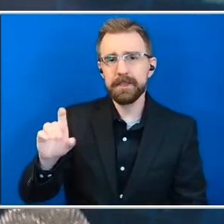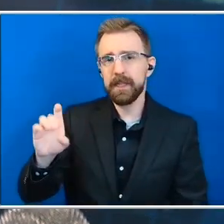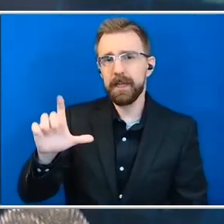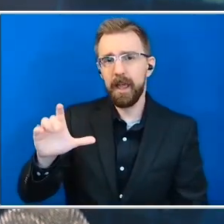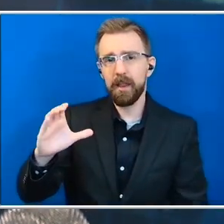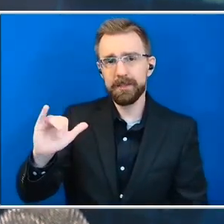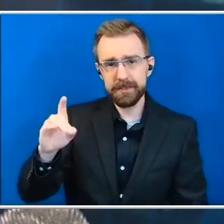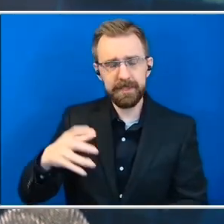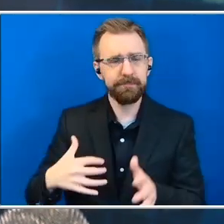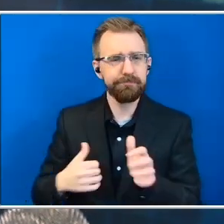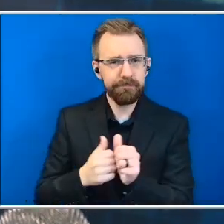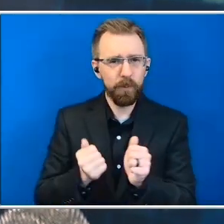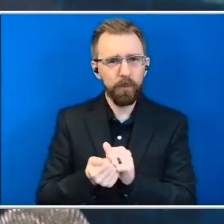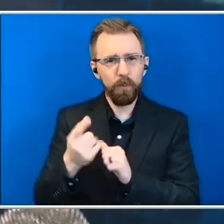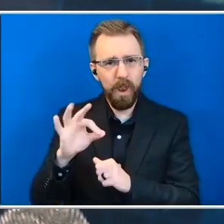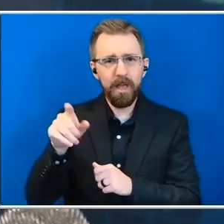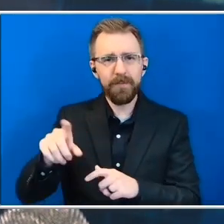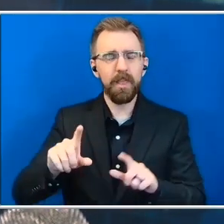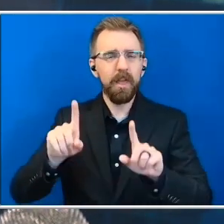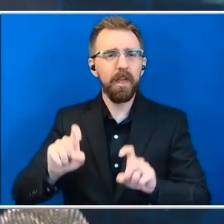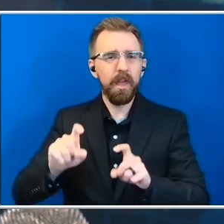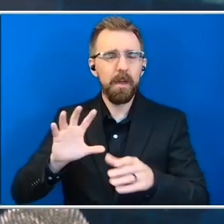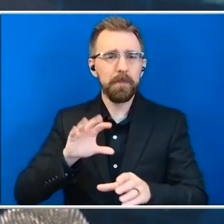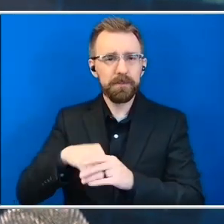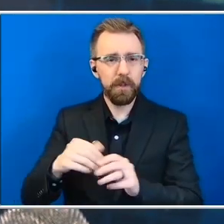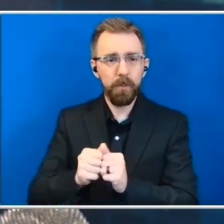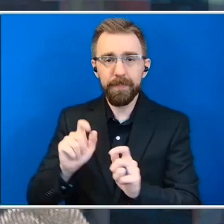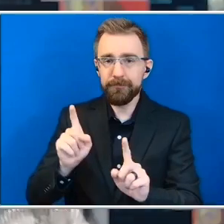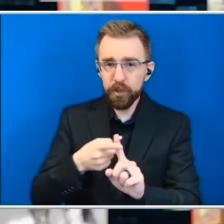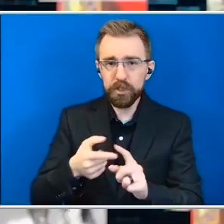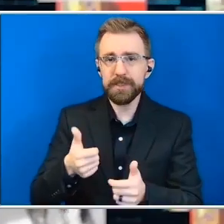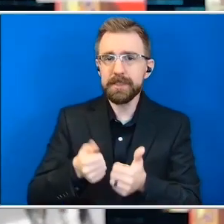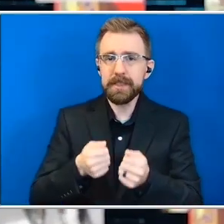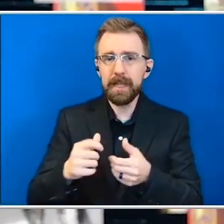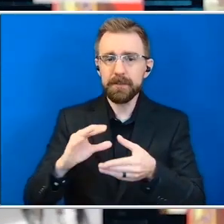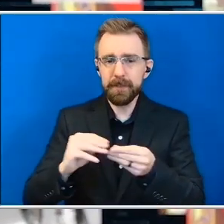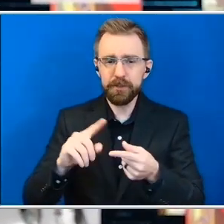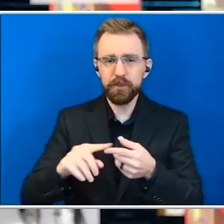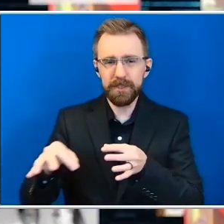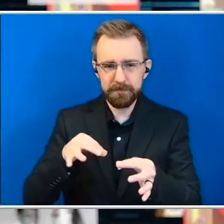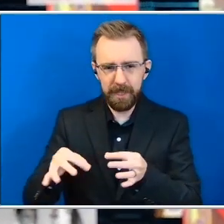trial participants in the first text message to explain. Alexis, help us.